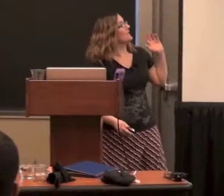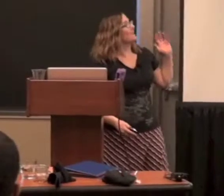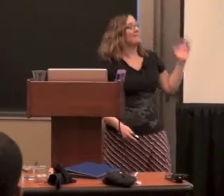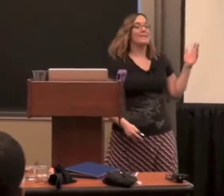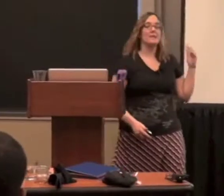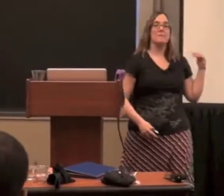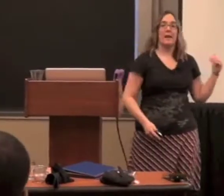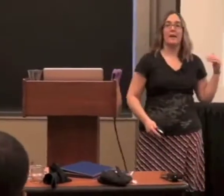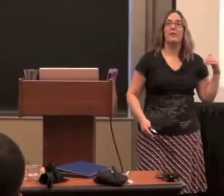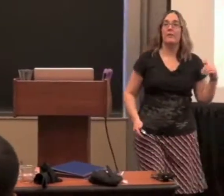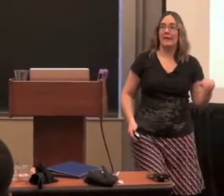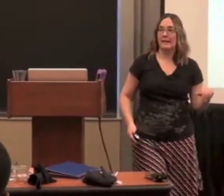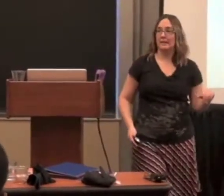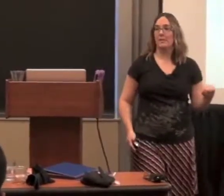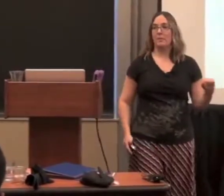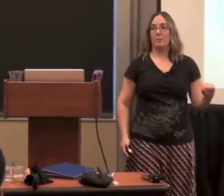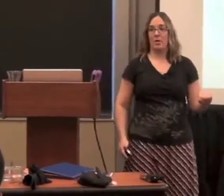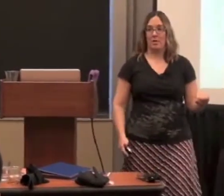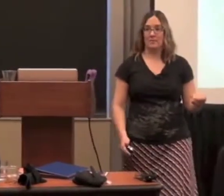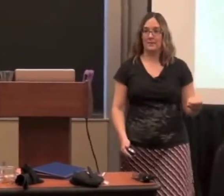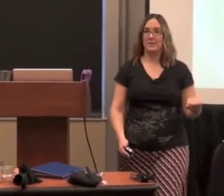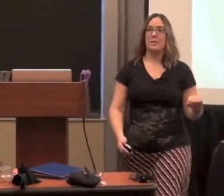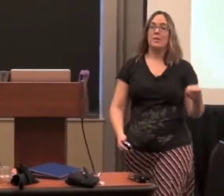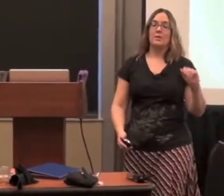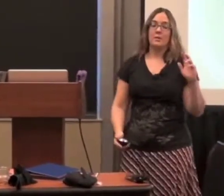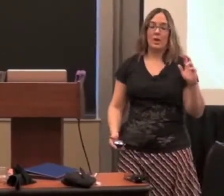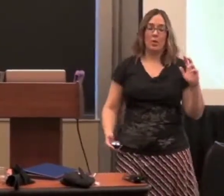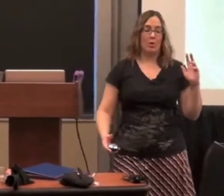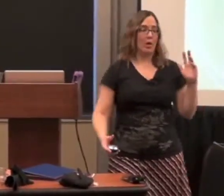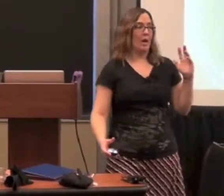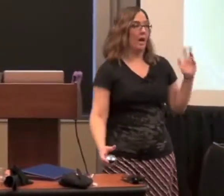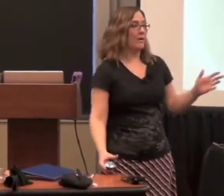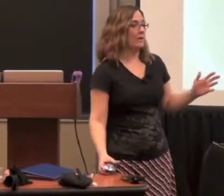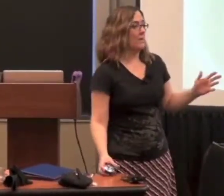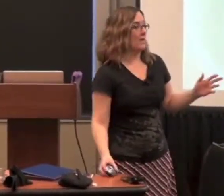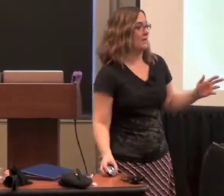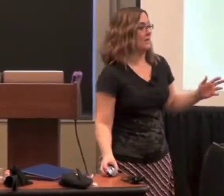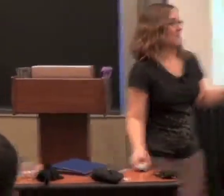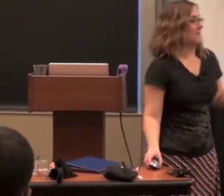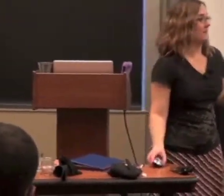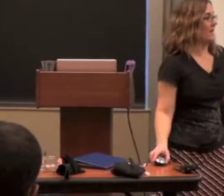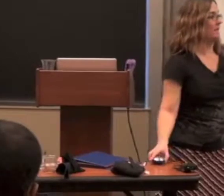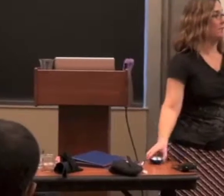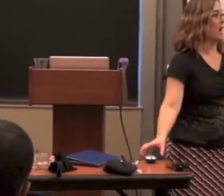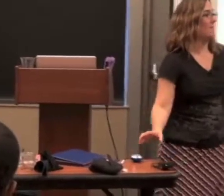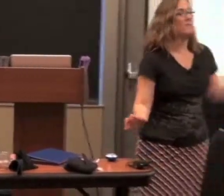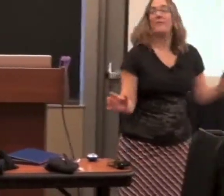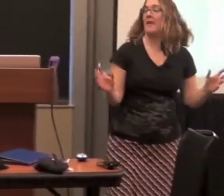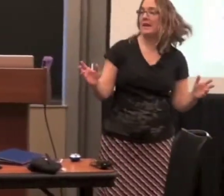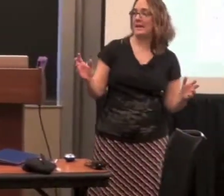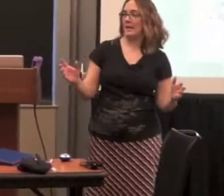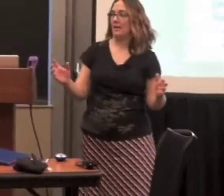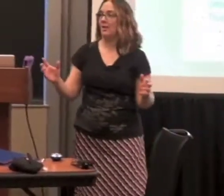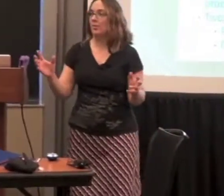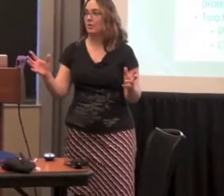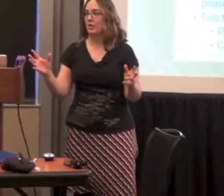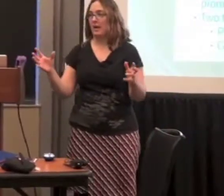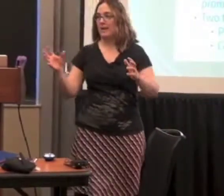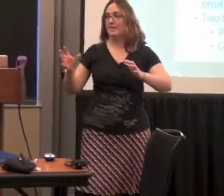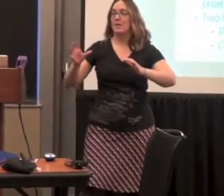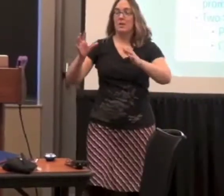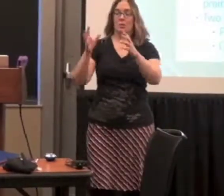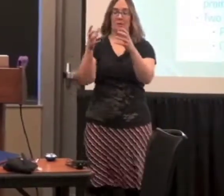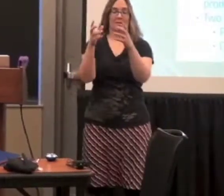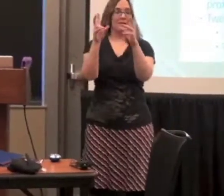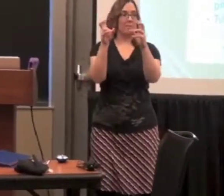is the systematic fading of prompts. So every time I say something like prompt fading, I told you